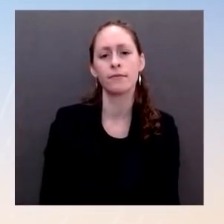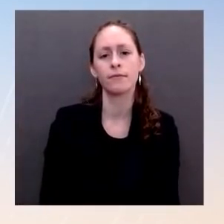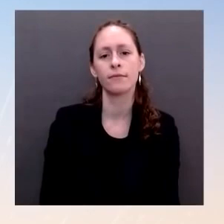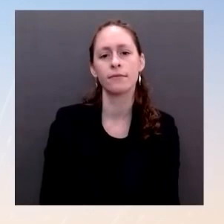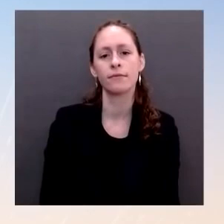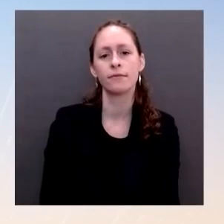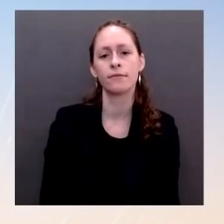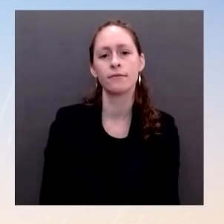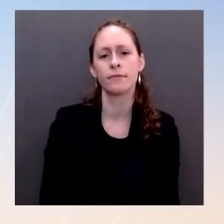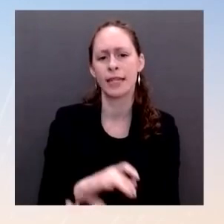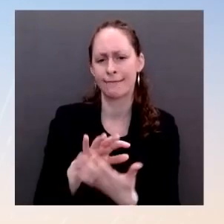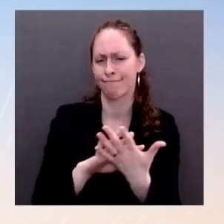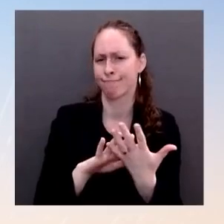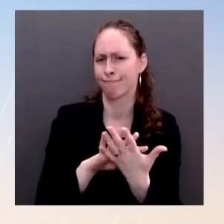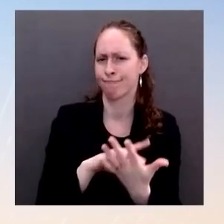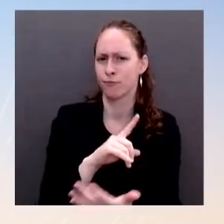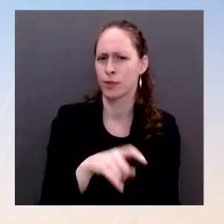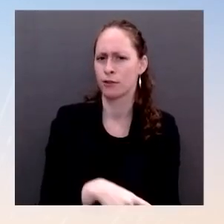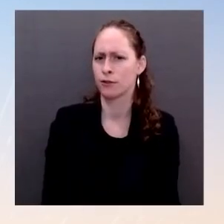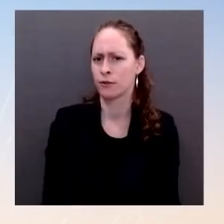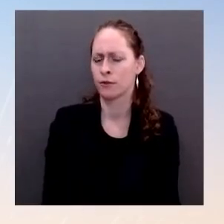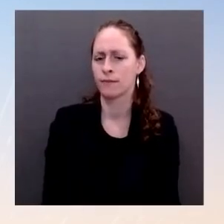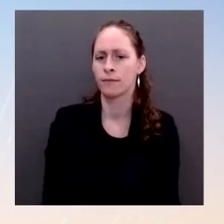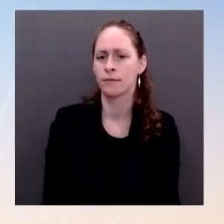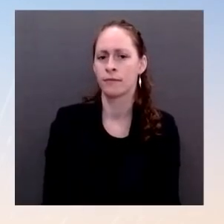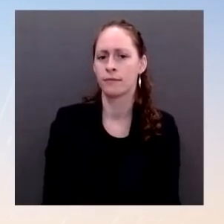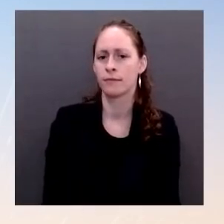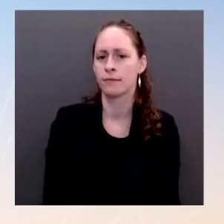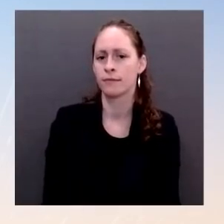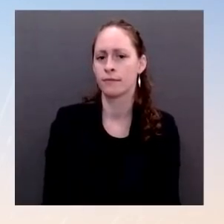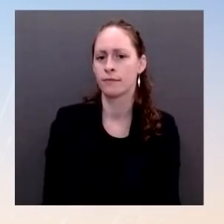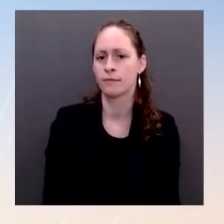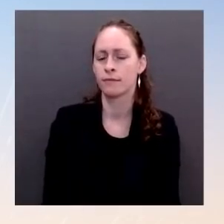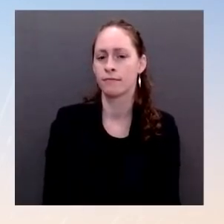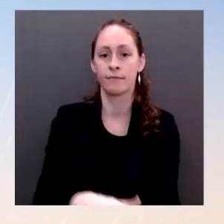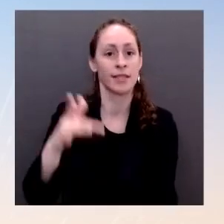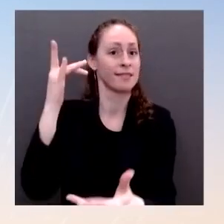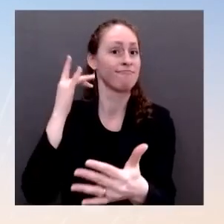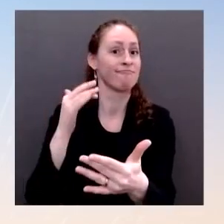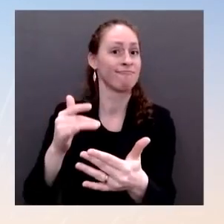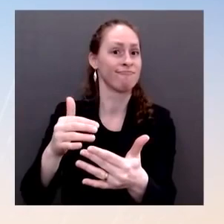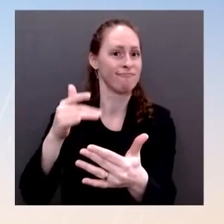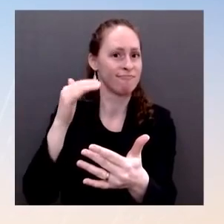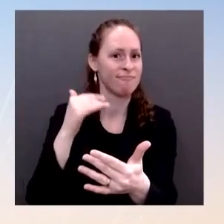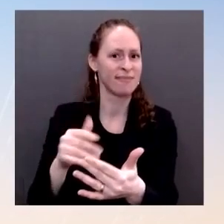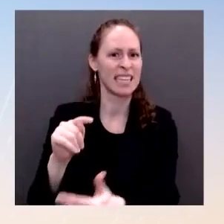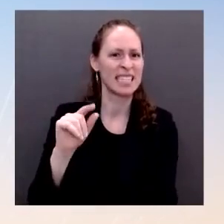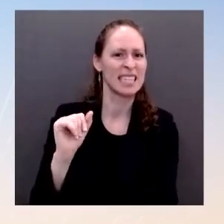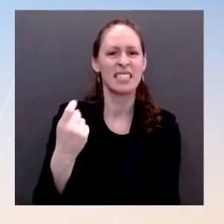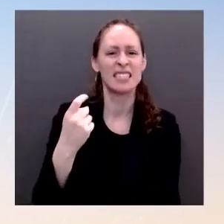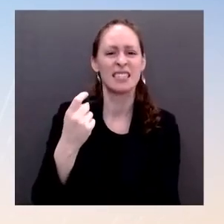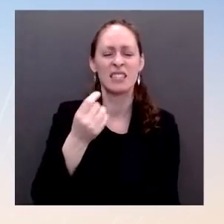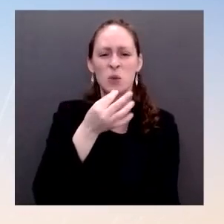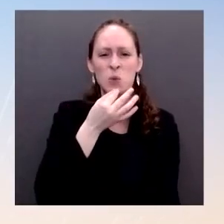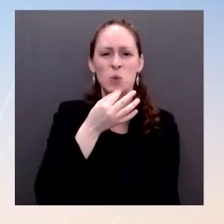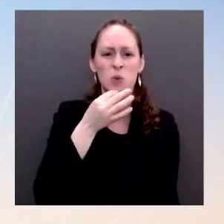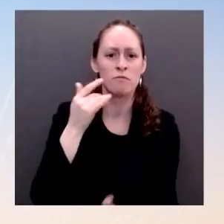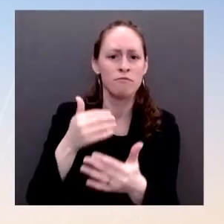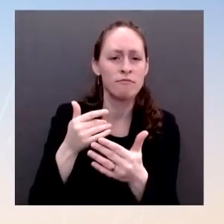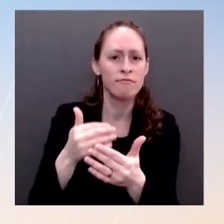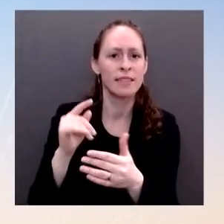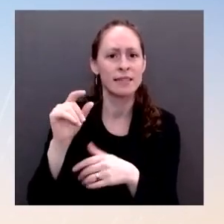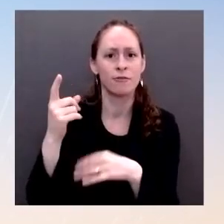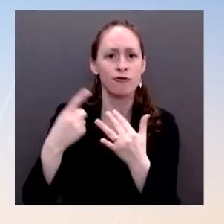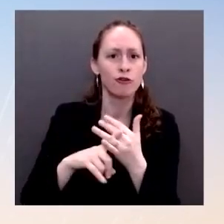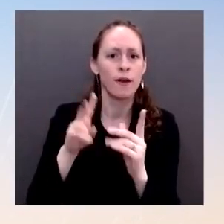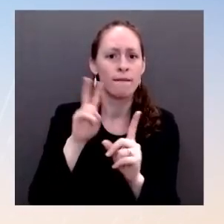with distributing funds for several pandemic relief programs. Many 2020 refunds haven't been processed. How